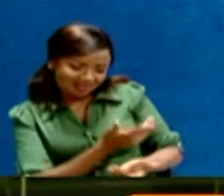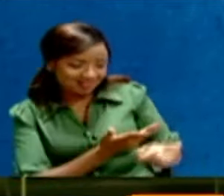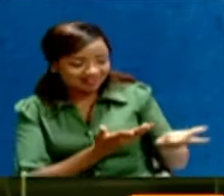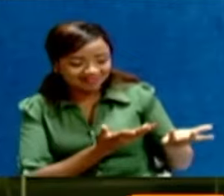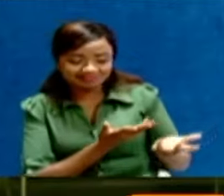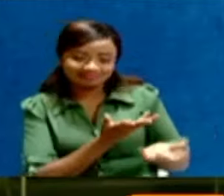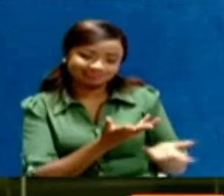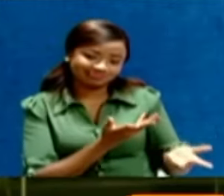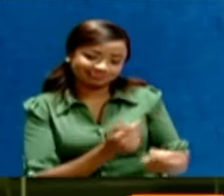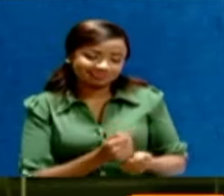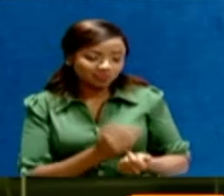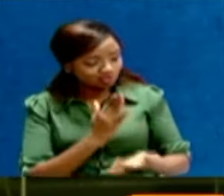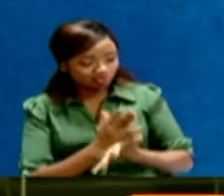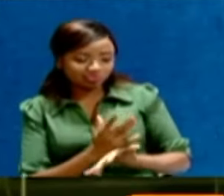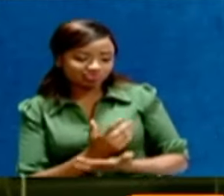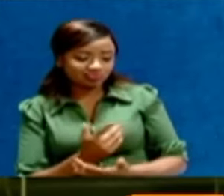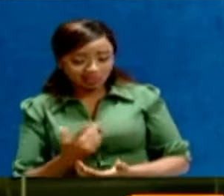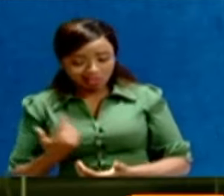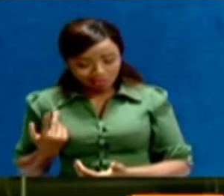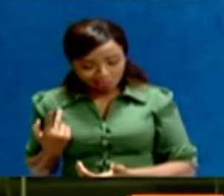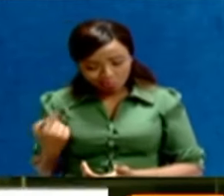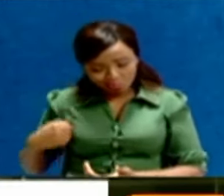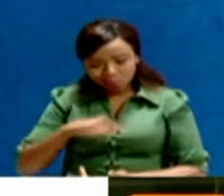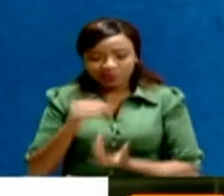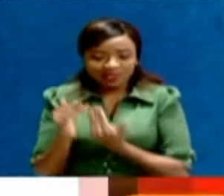that we do care for the people of